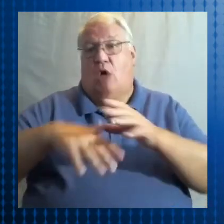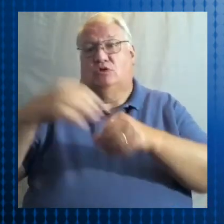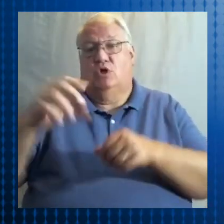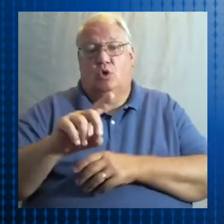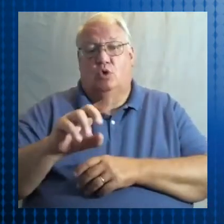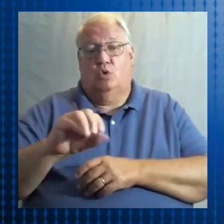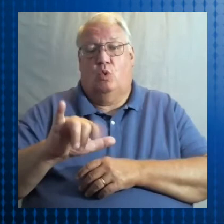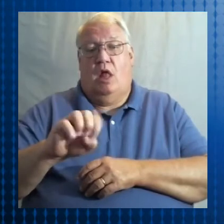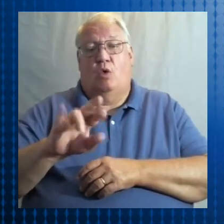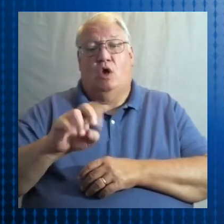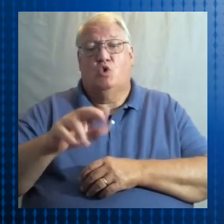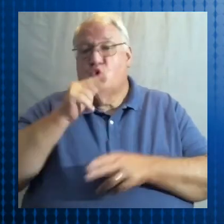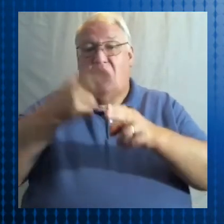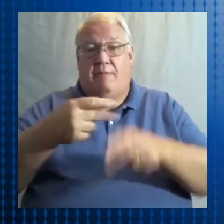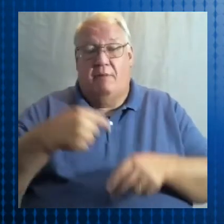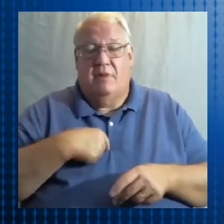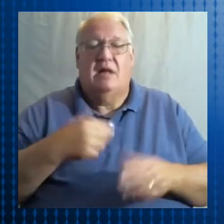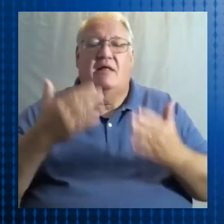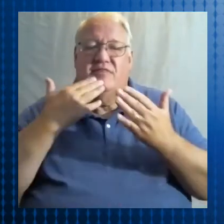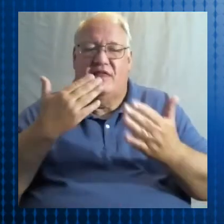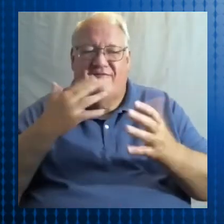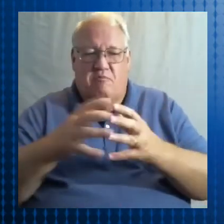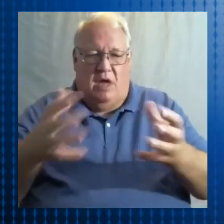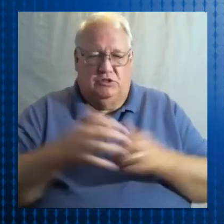who nominated me, thank you very much.